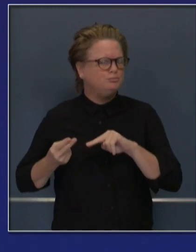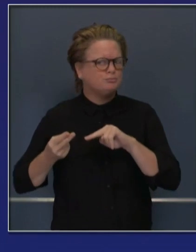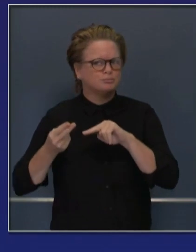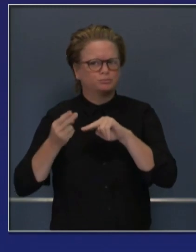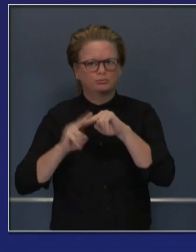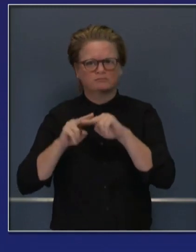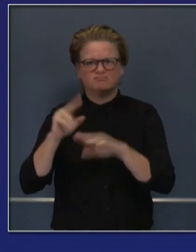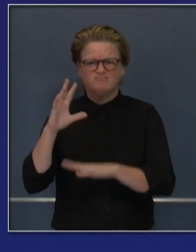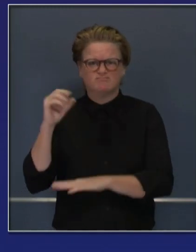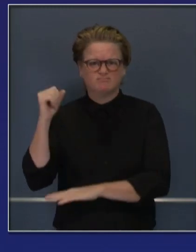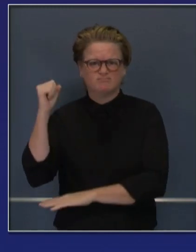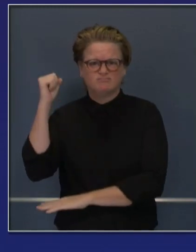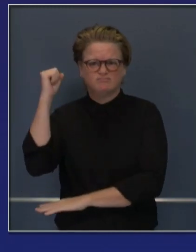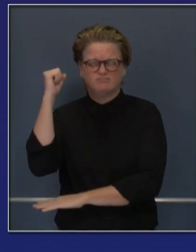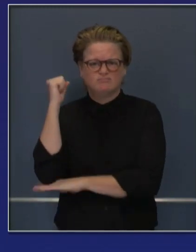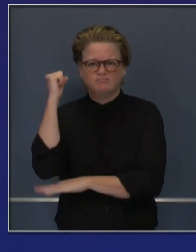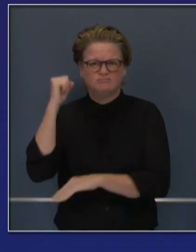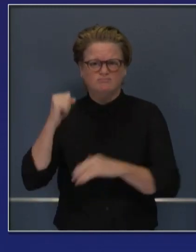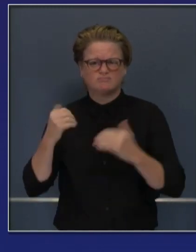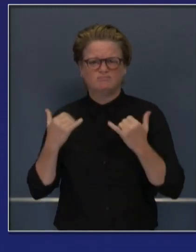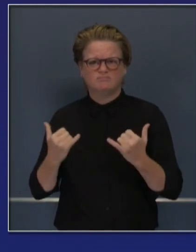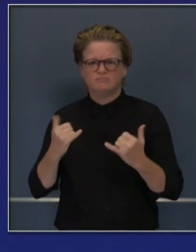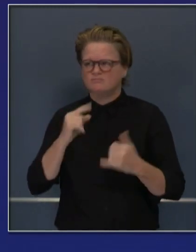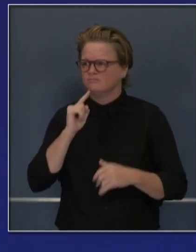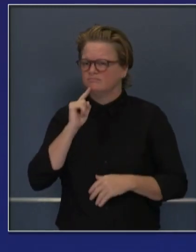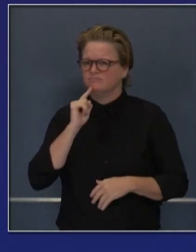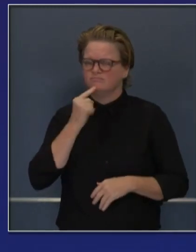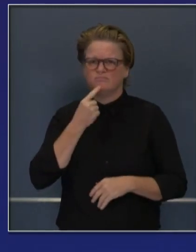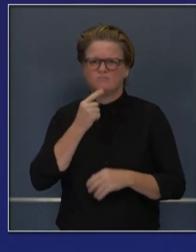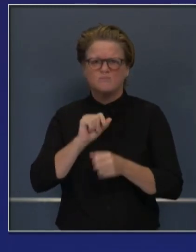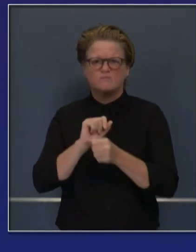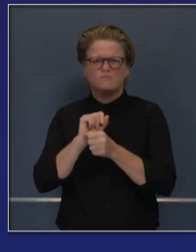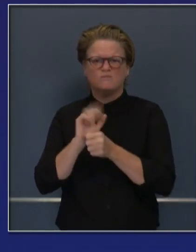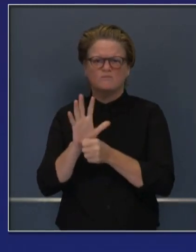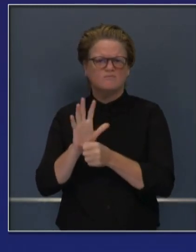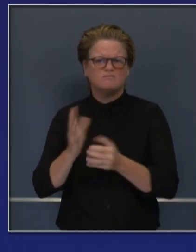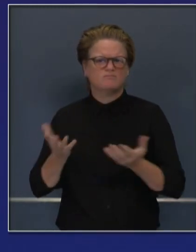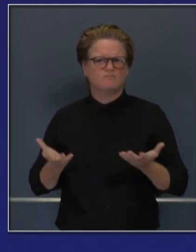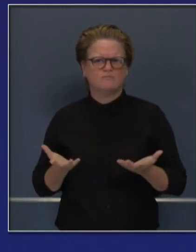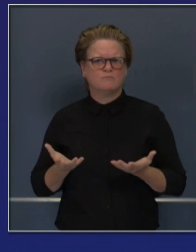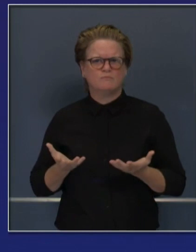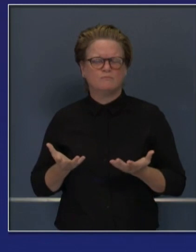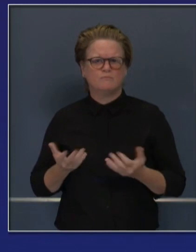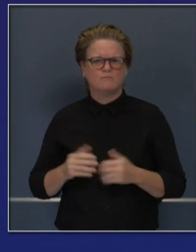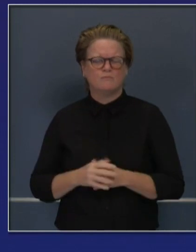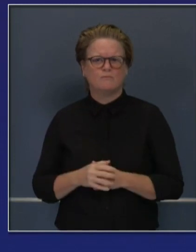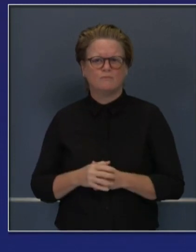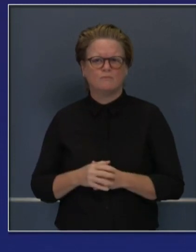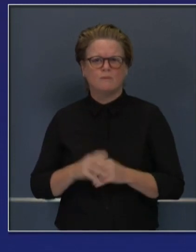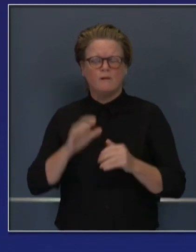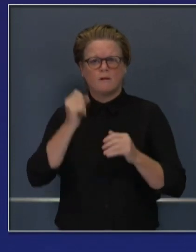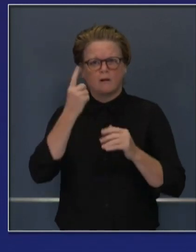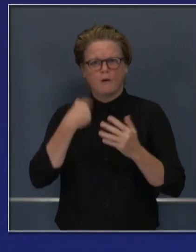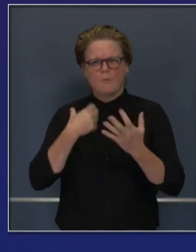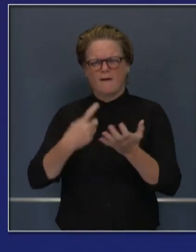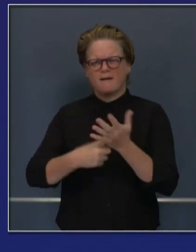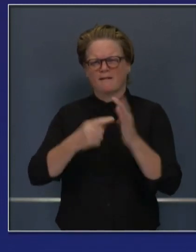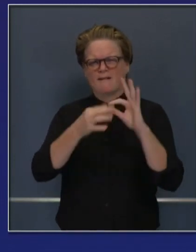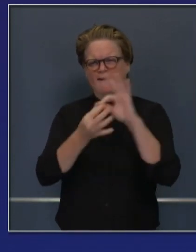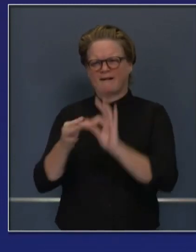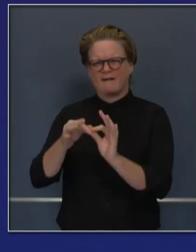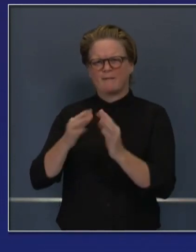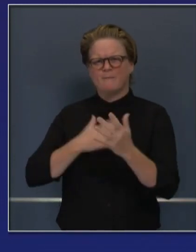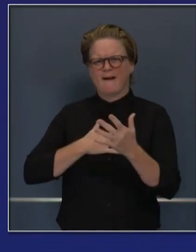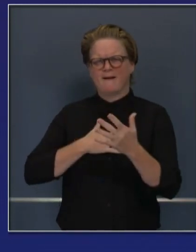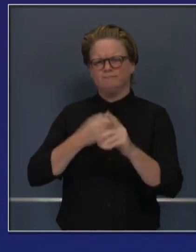in California's pandemic history. As it relates to our blueprint that we put out some 11 weeks ago, when